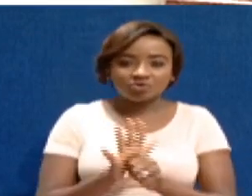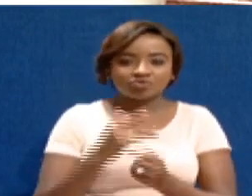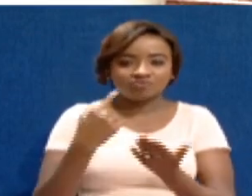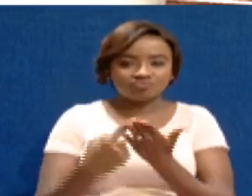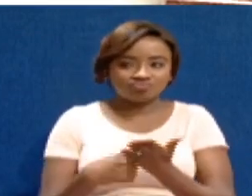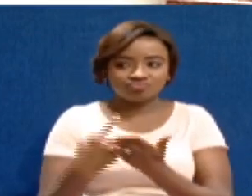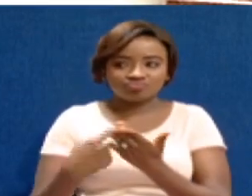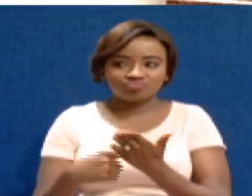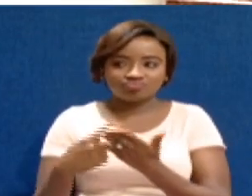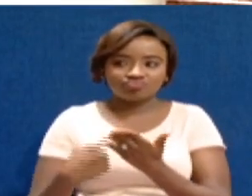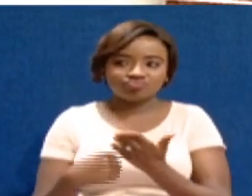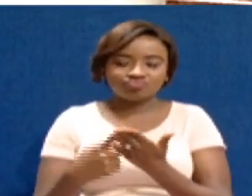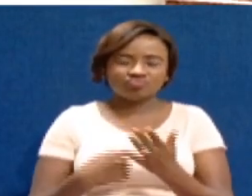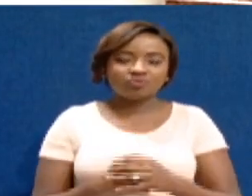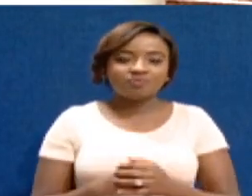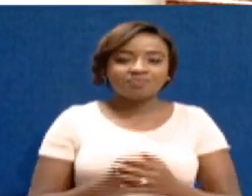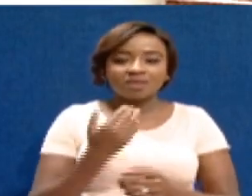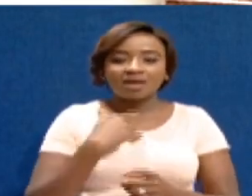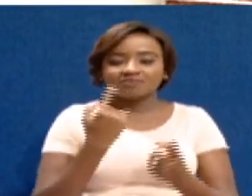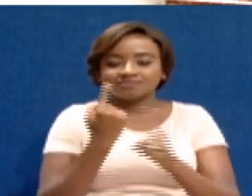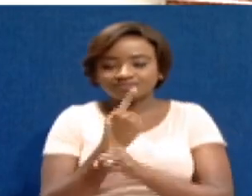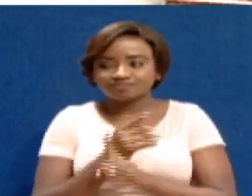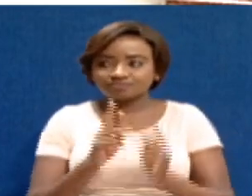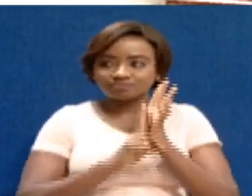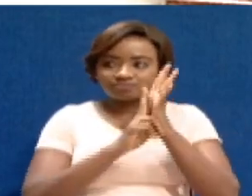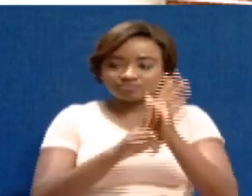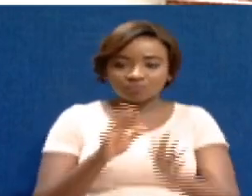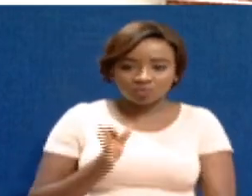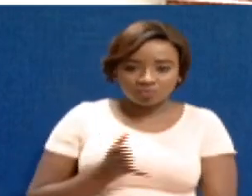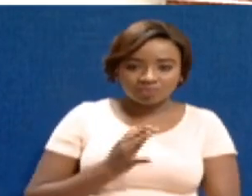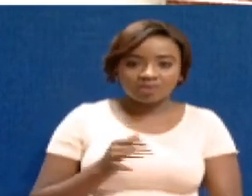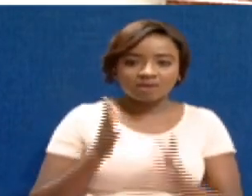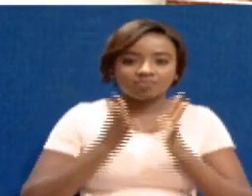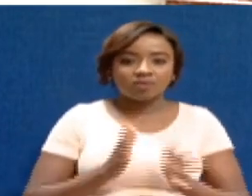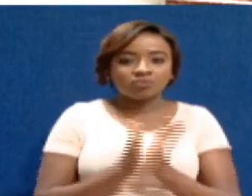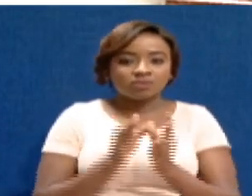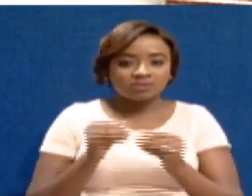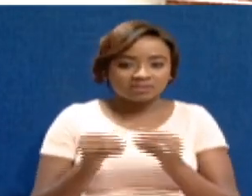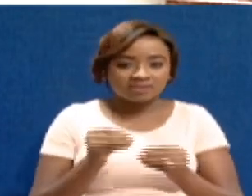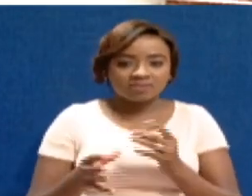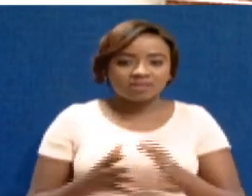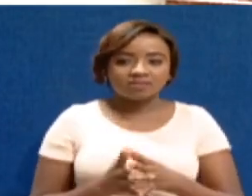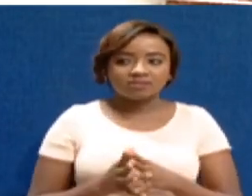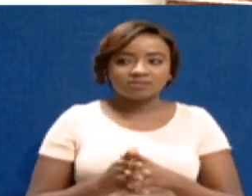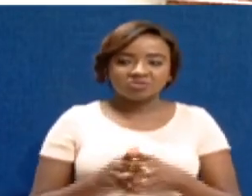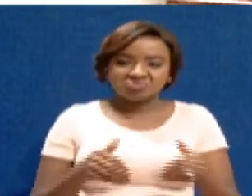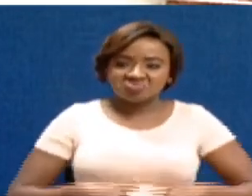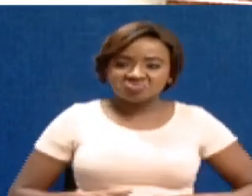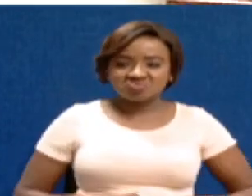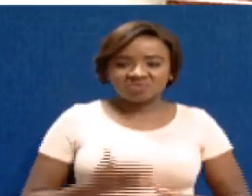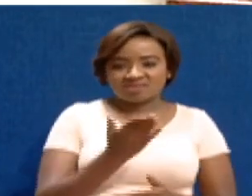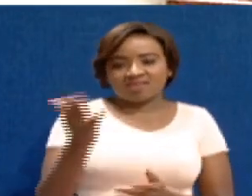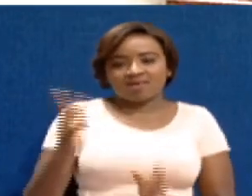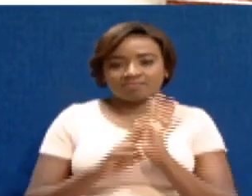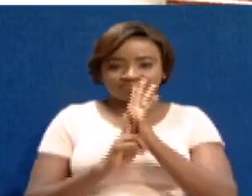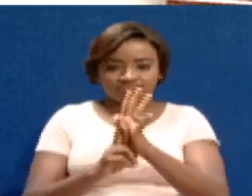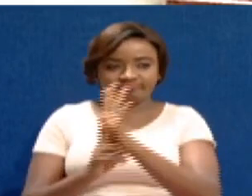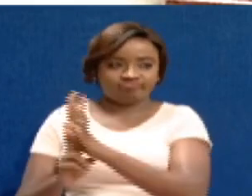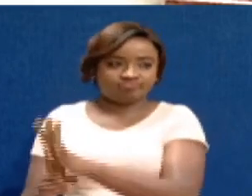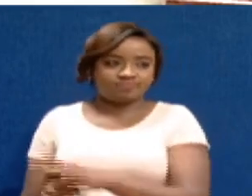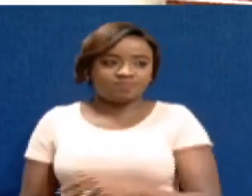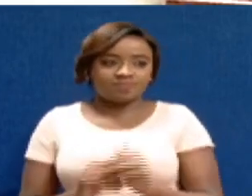there were representatives of women, people with disabilities, young youth, and so on, at location level. And if today you